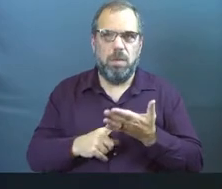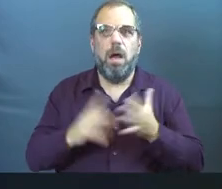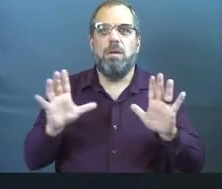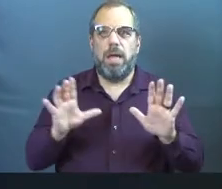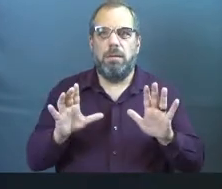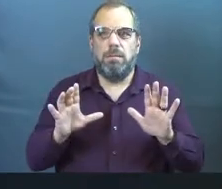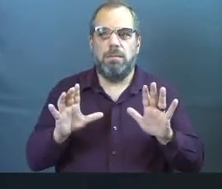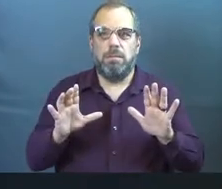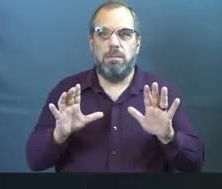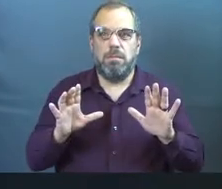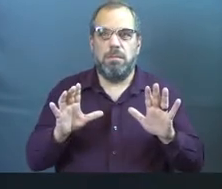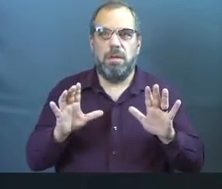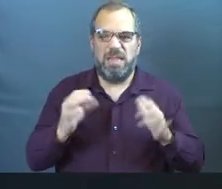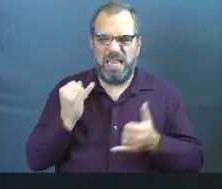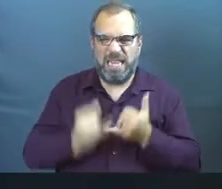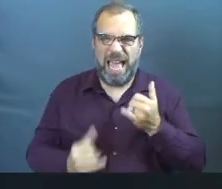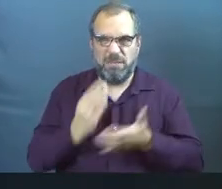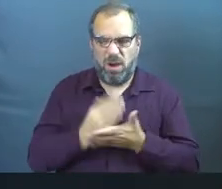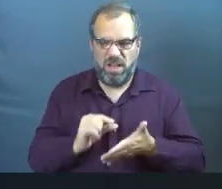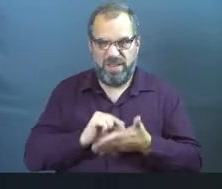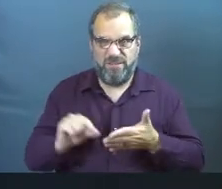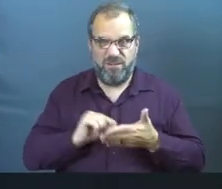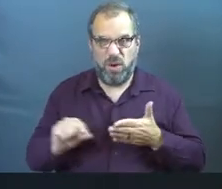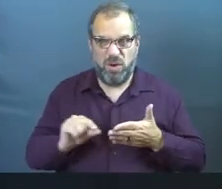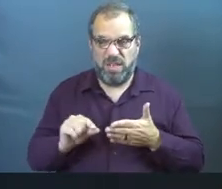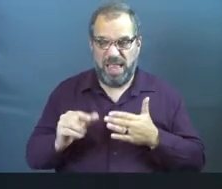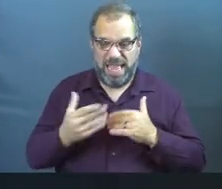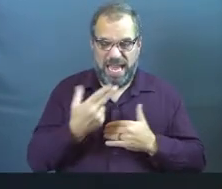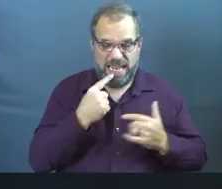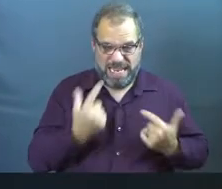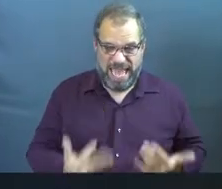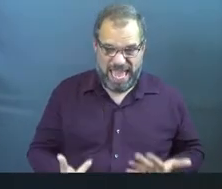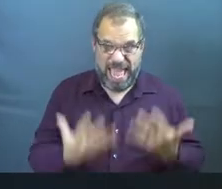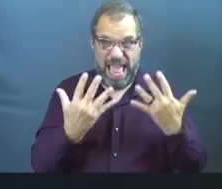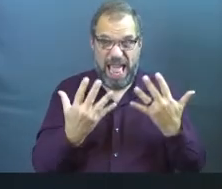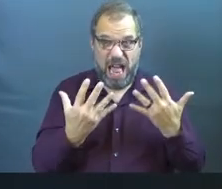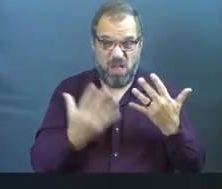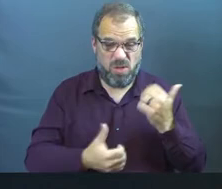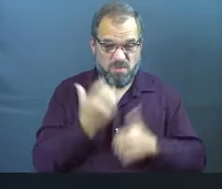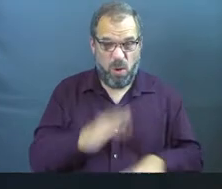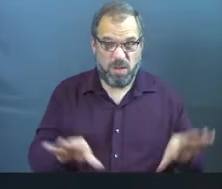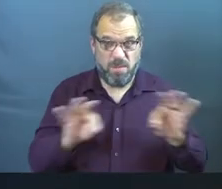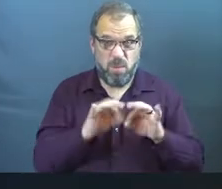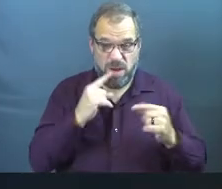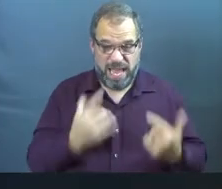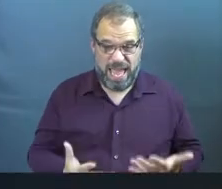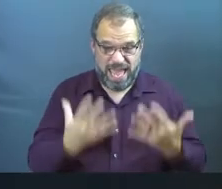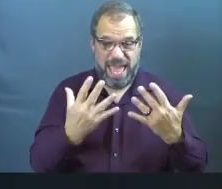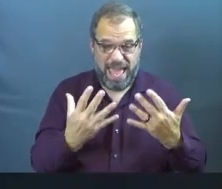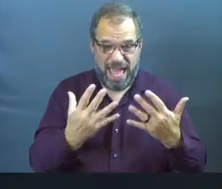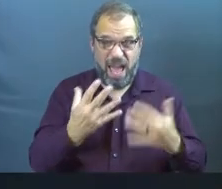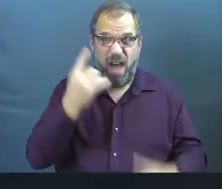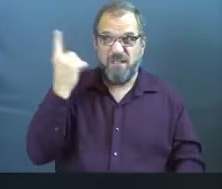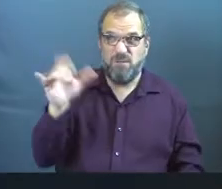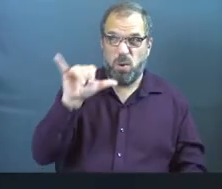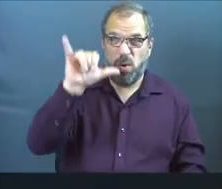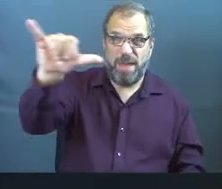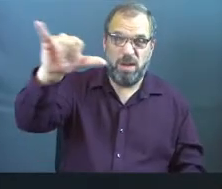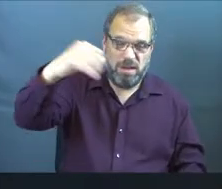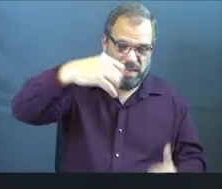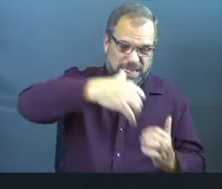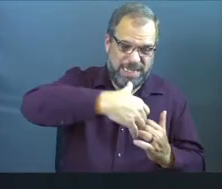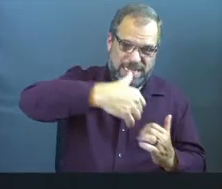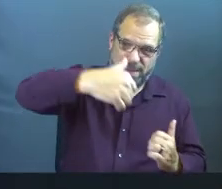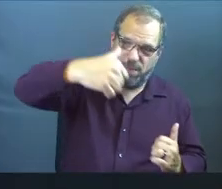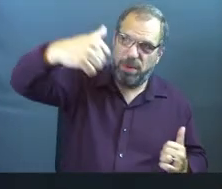should walk away from is the last part of this verse, that in hell, the most important thing to see is that we will be forever